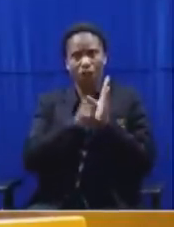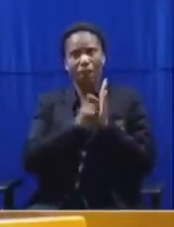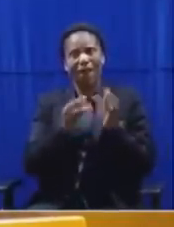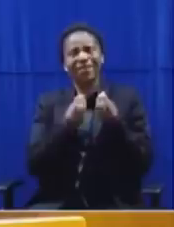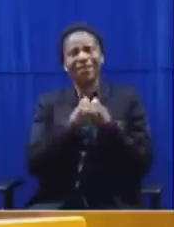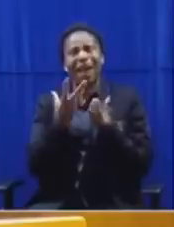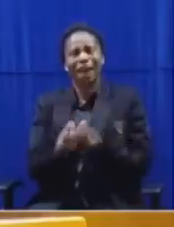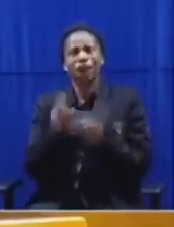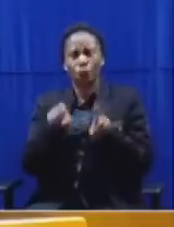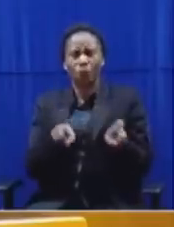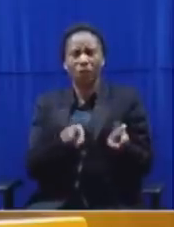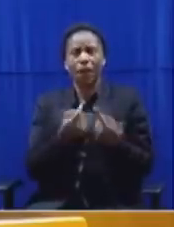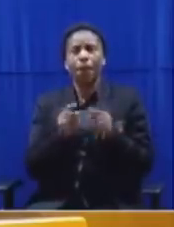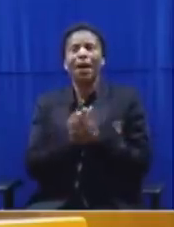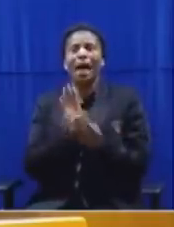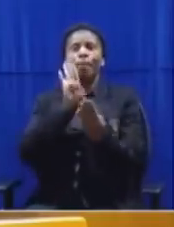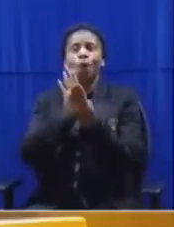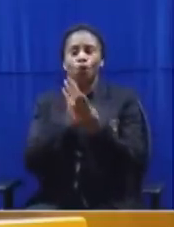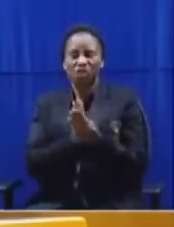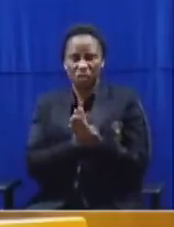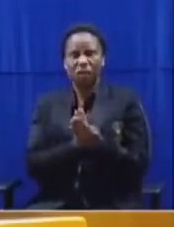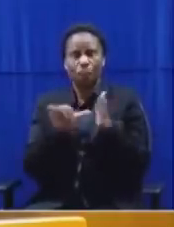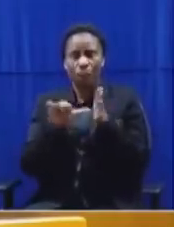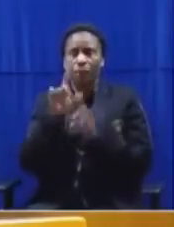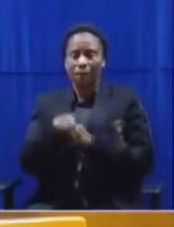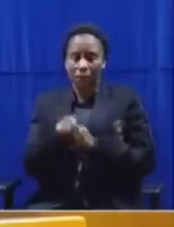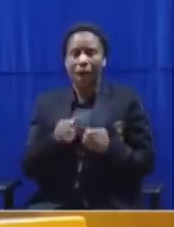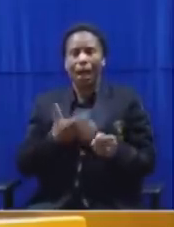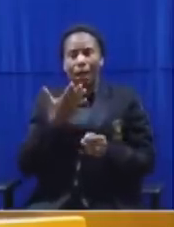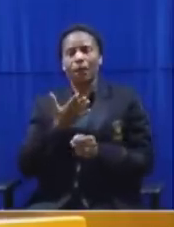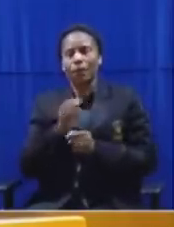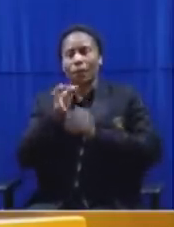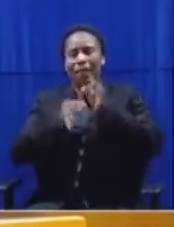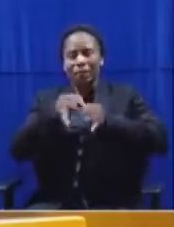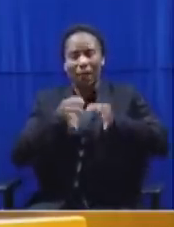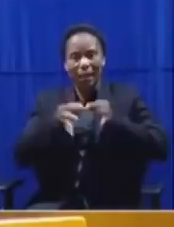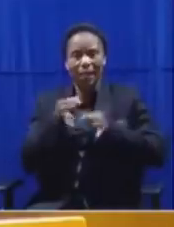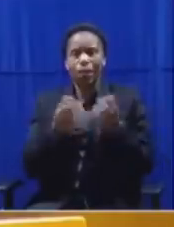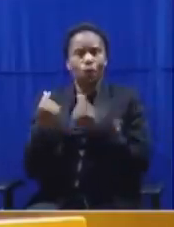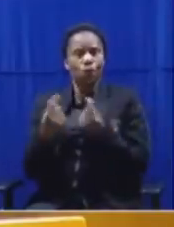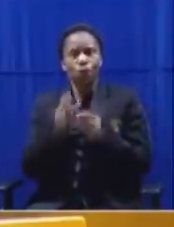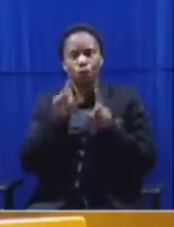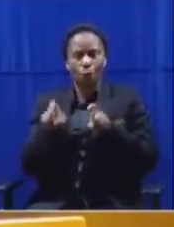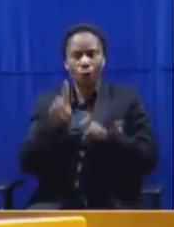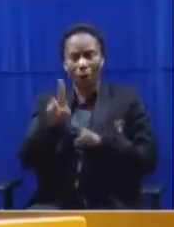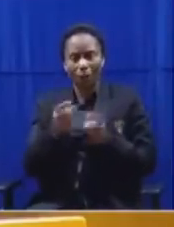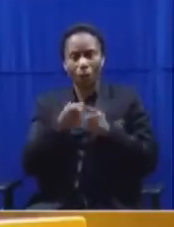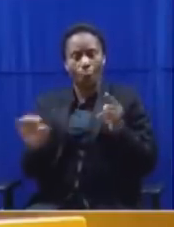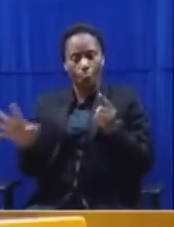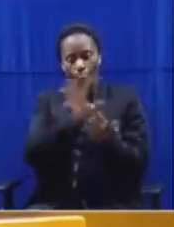South Africa, but the approach should be nuanced. I want to explain what should be done in terms of all of those